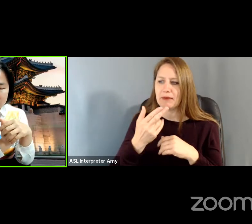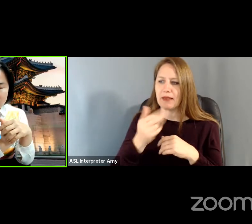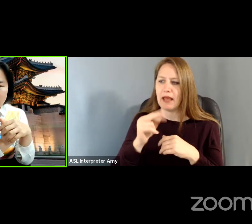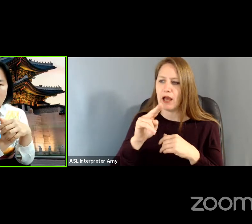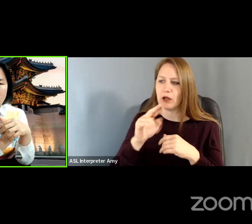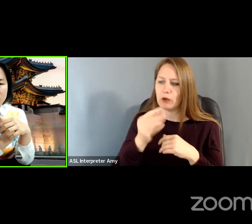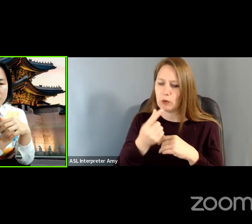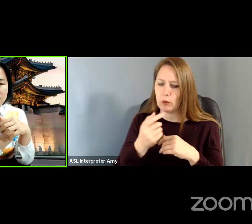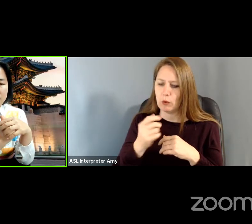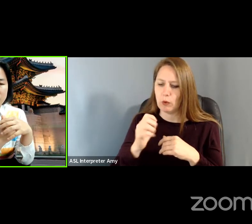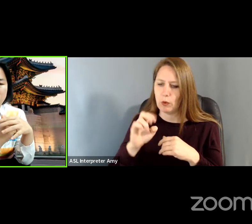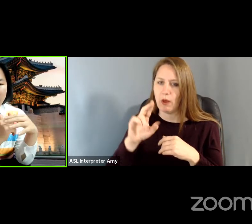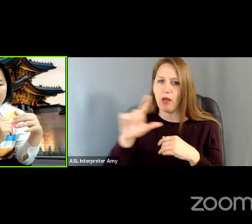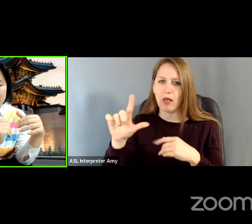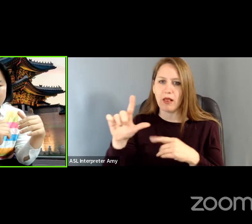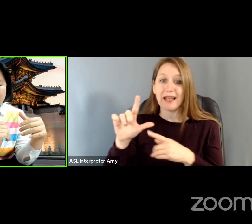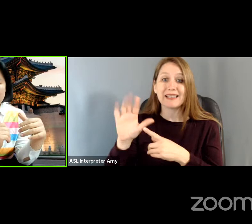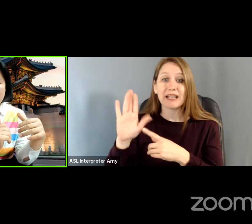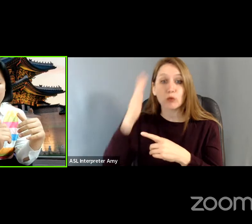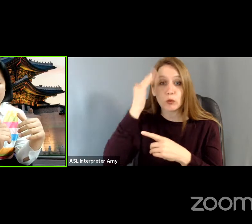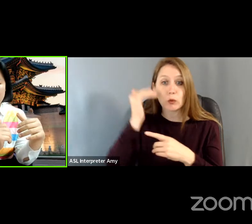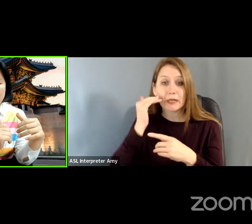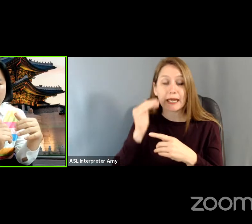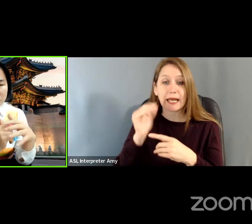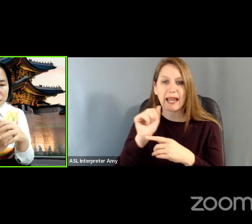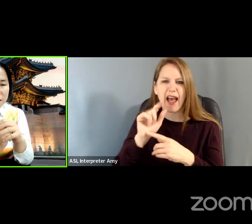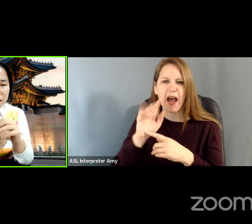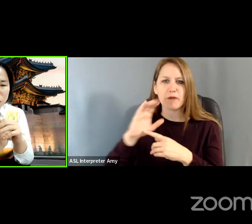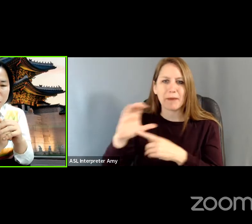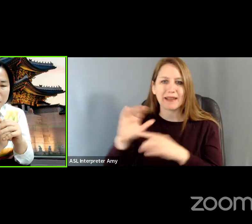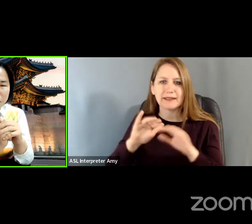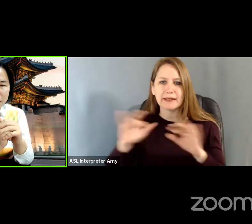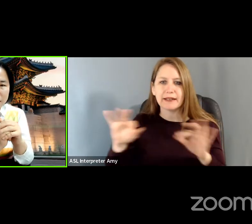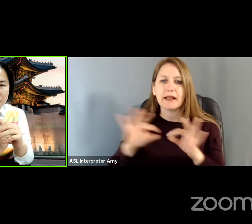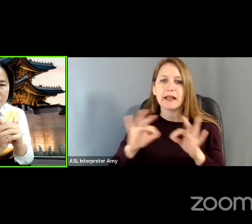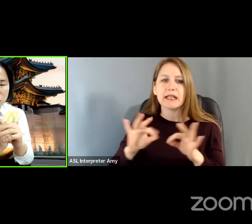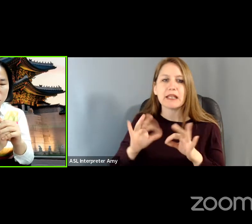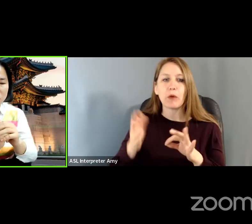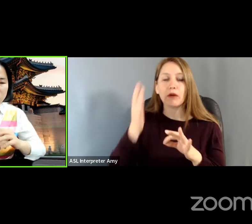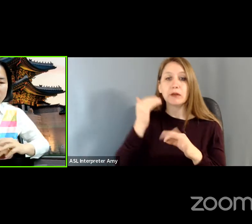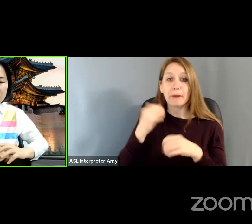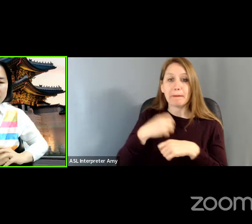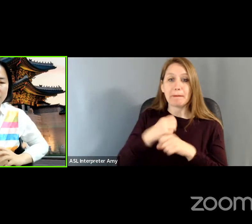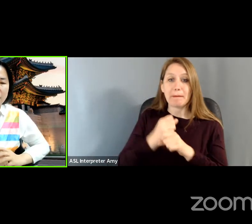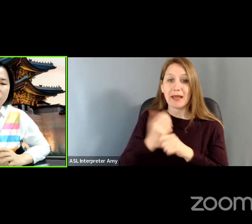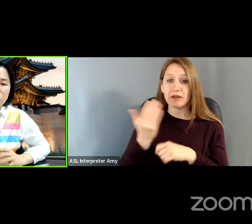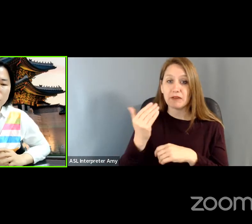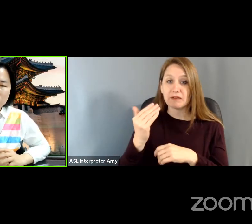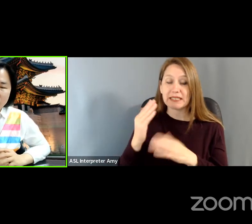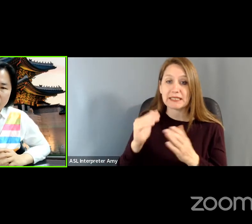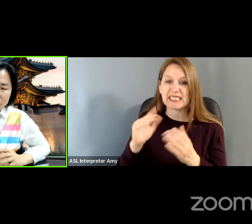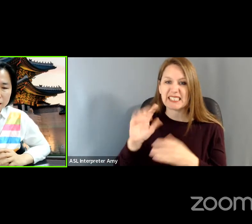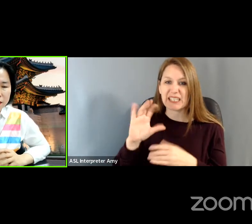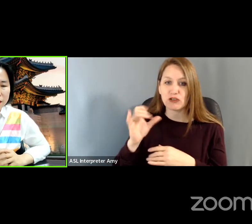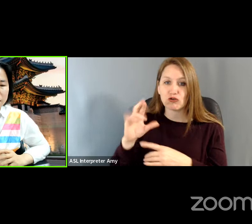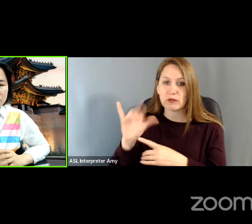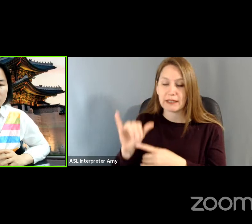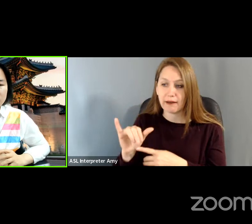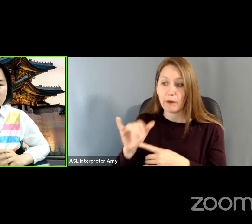alphabet, was created in the 15th century by King Sejong the Great, who